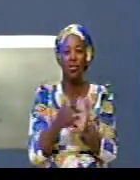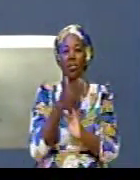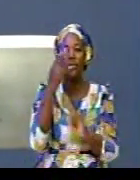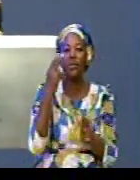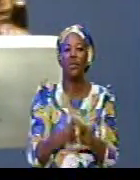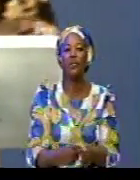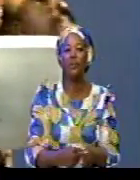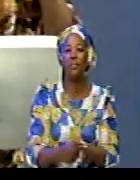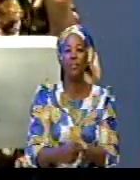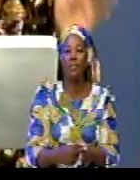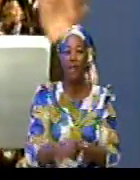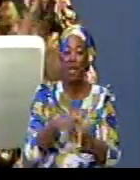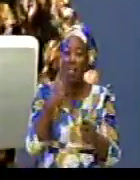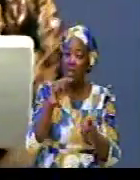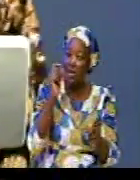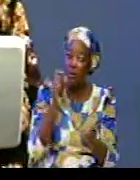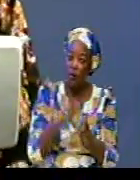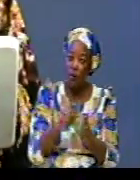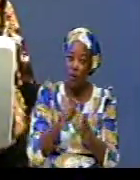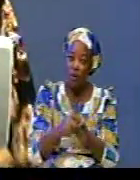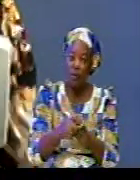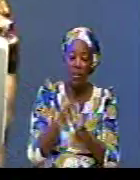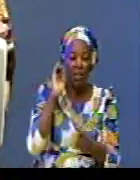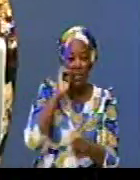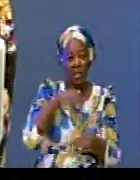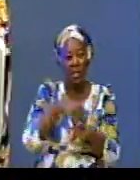whereto I sent it.